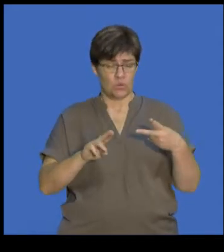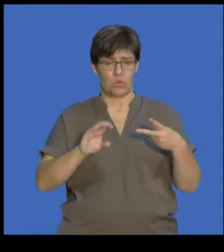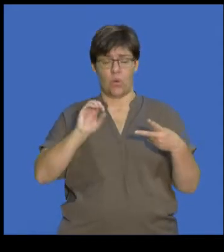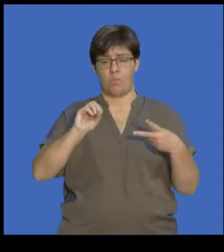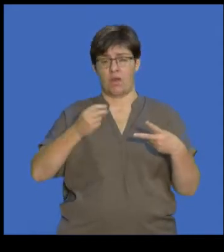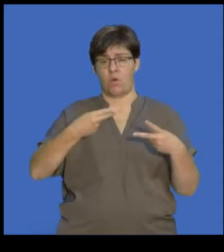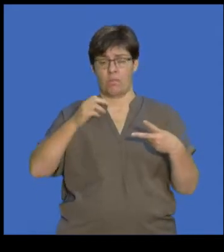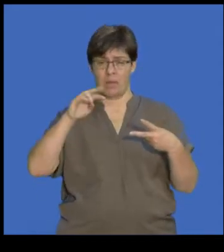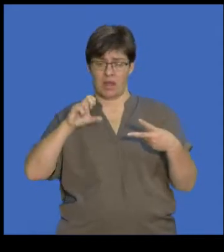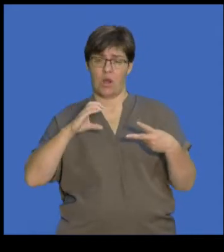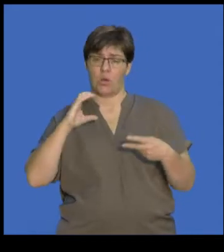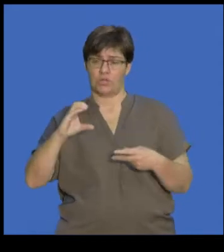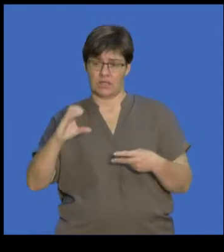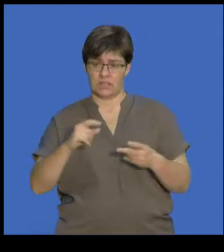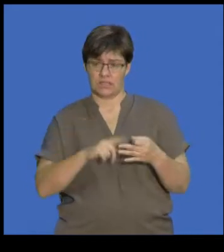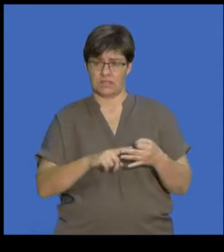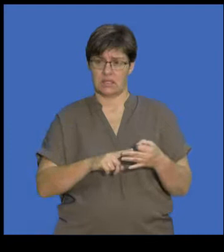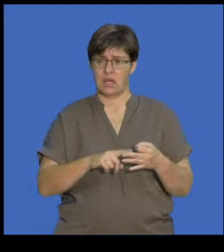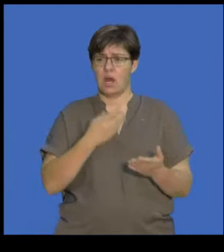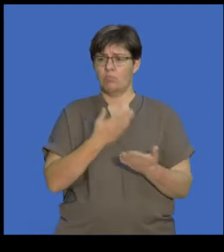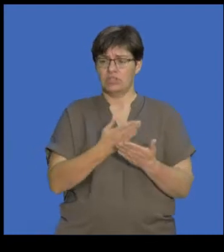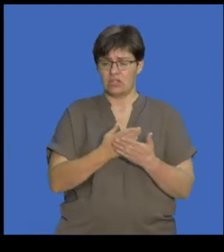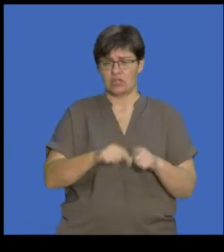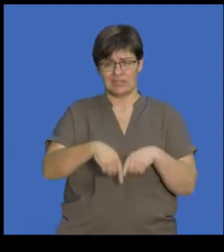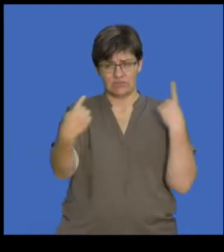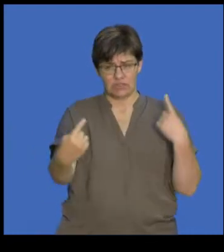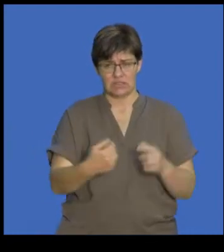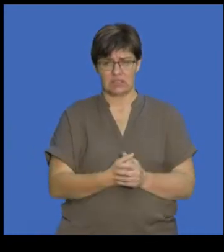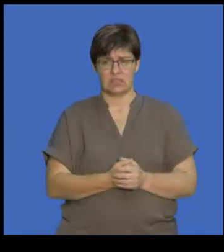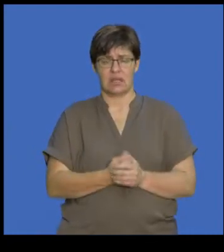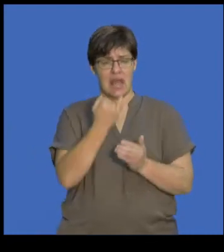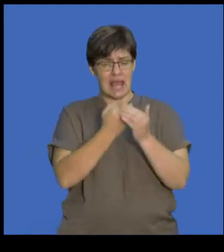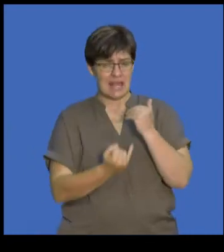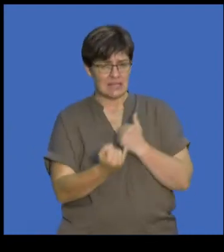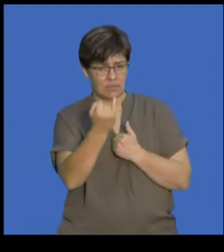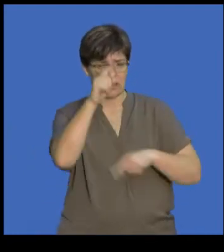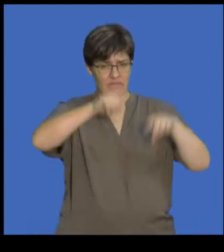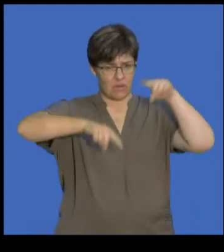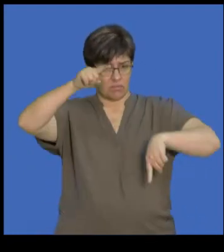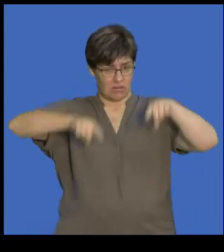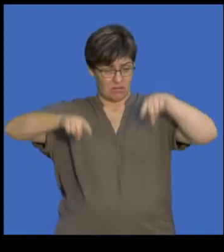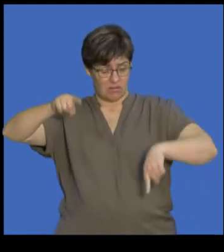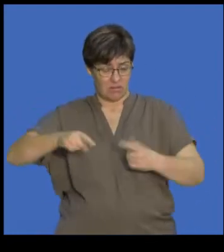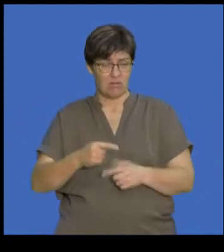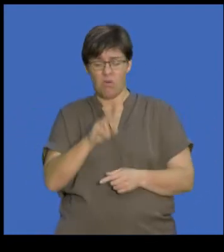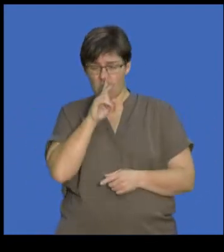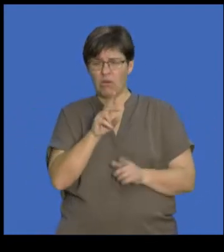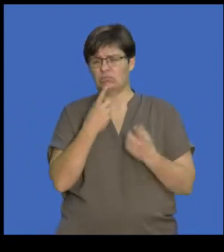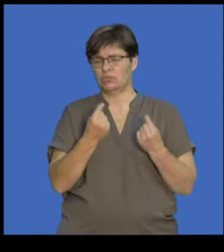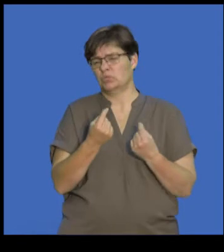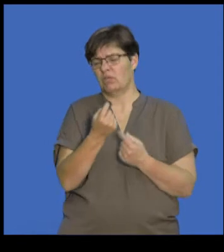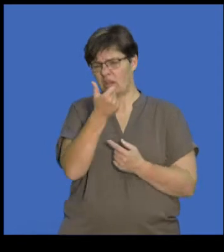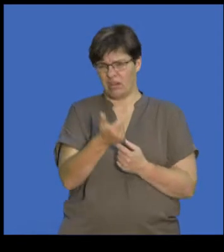potential difference in terms of terminal potential difference, okay? And then independent variables, because we'll do some bit